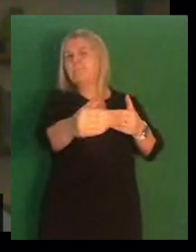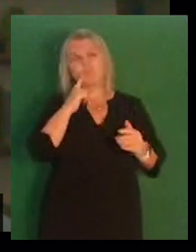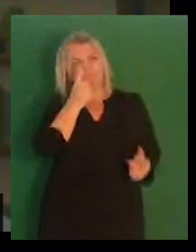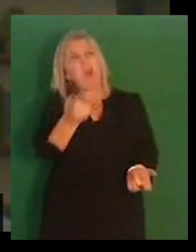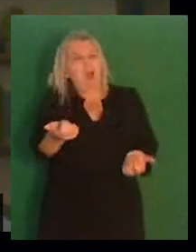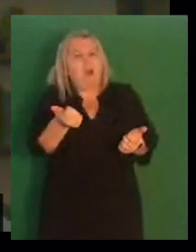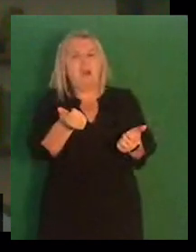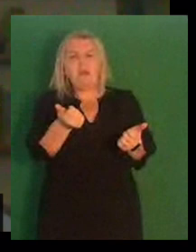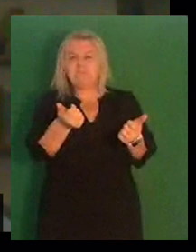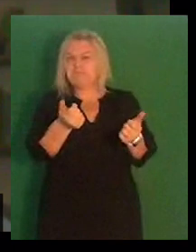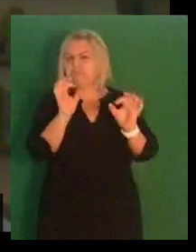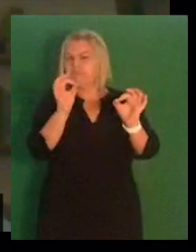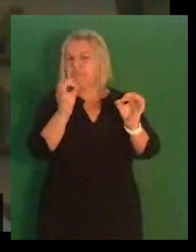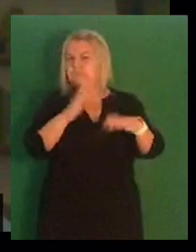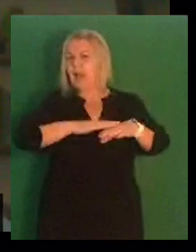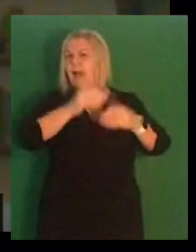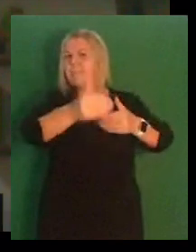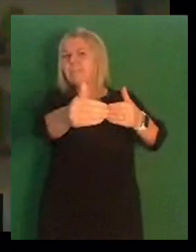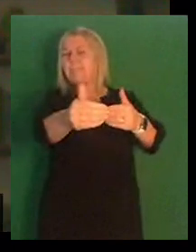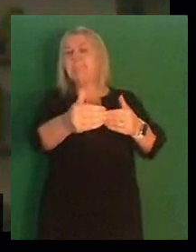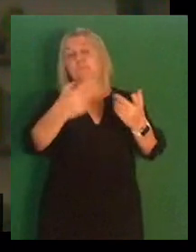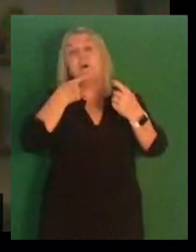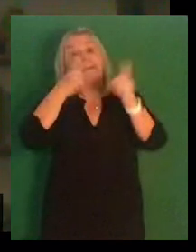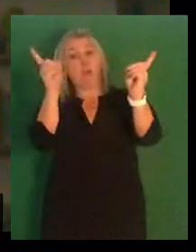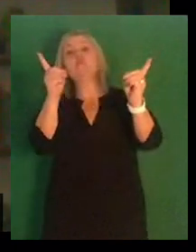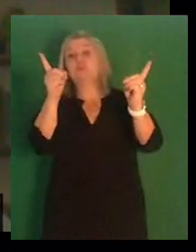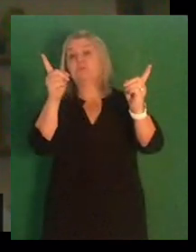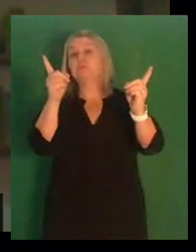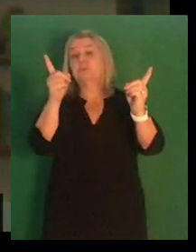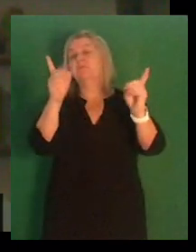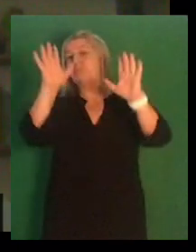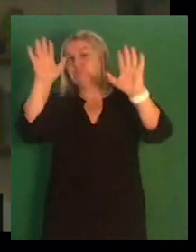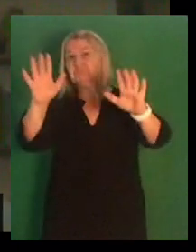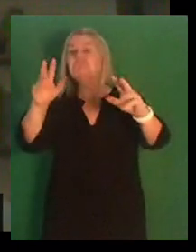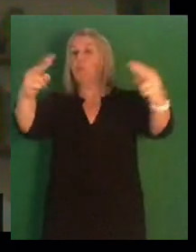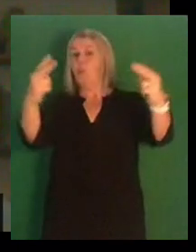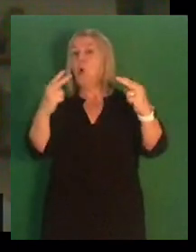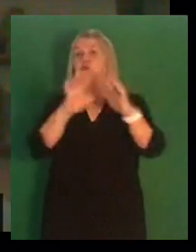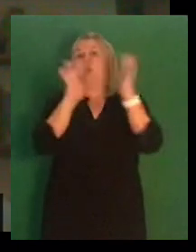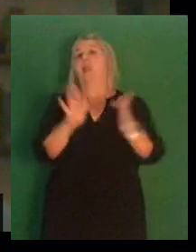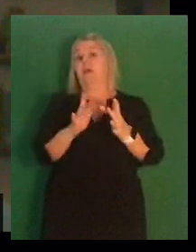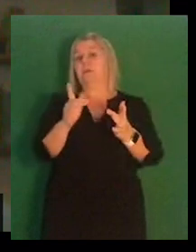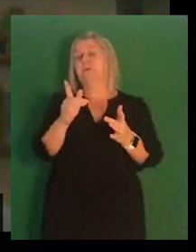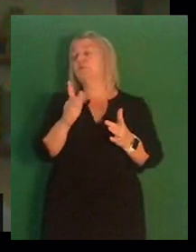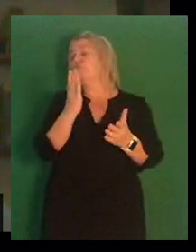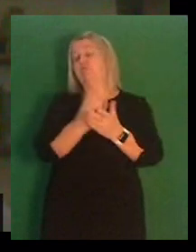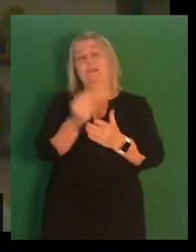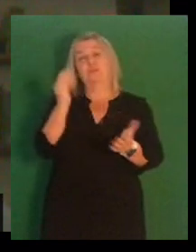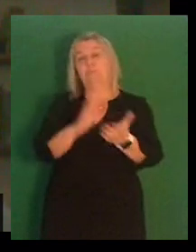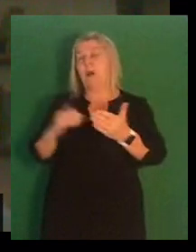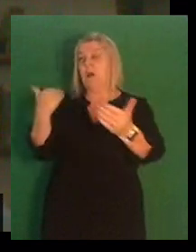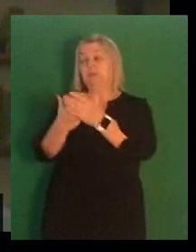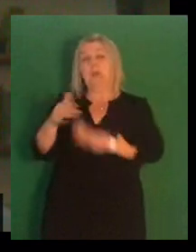time, and so we announced it and we said we're going online. So the last few months have been a total whirlwind, and we did